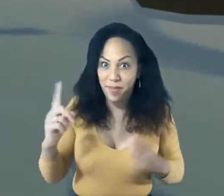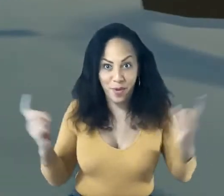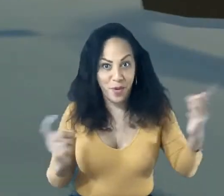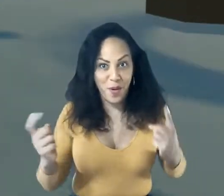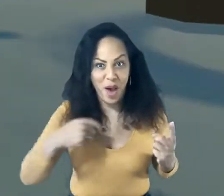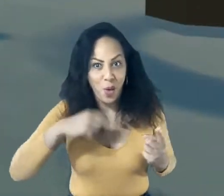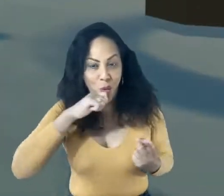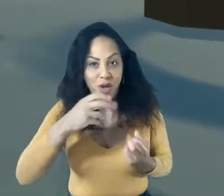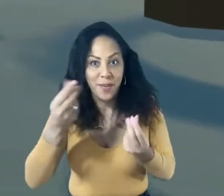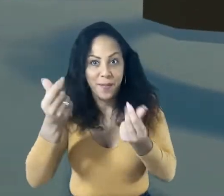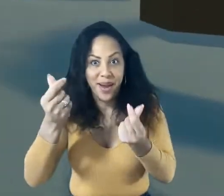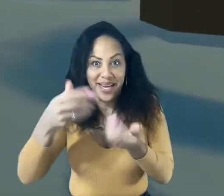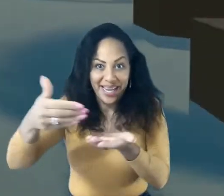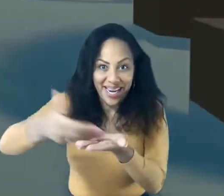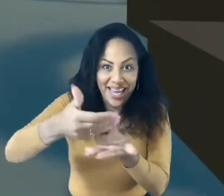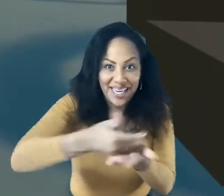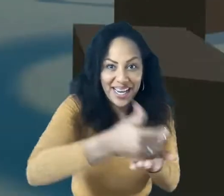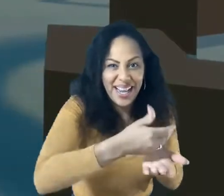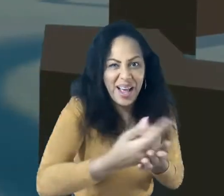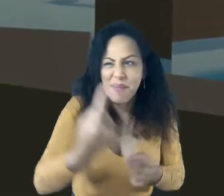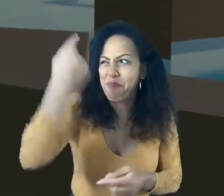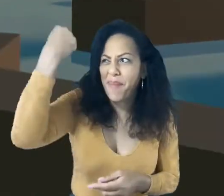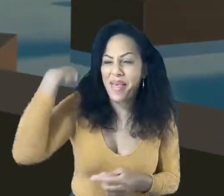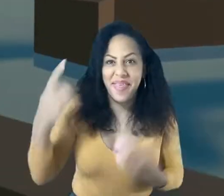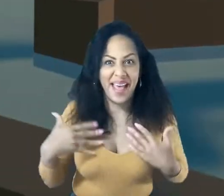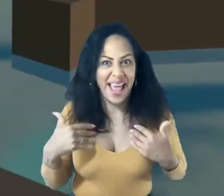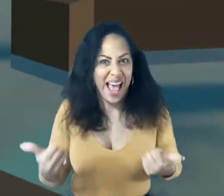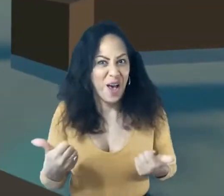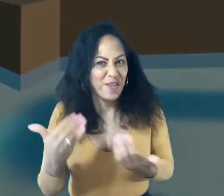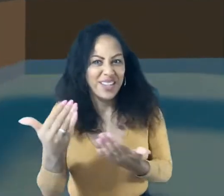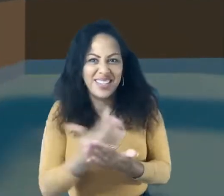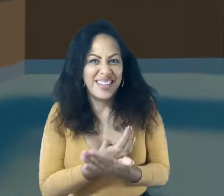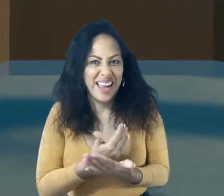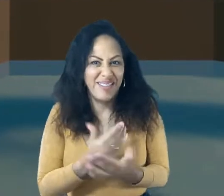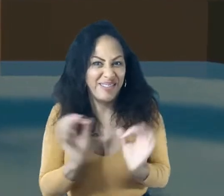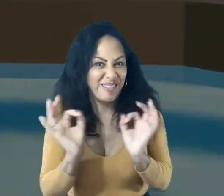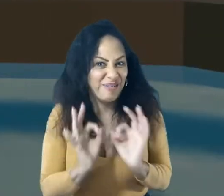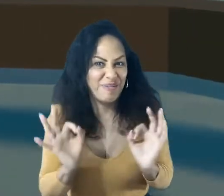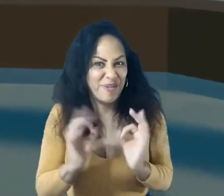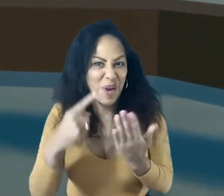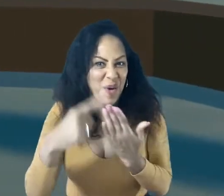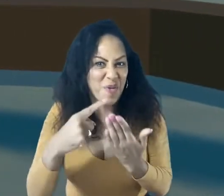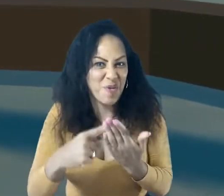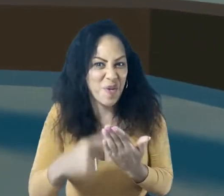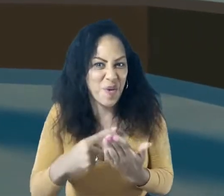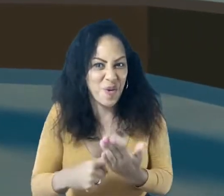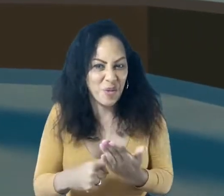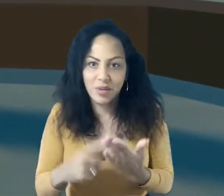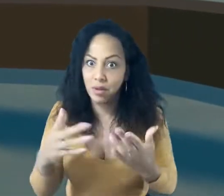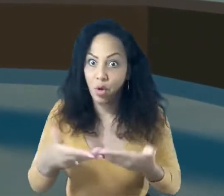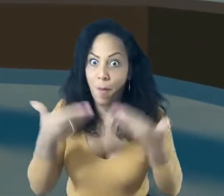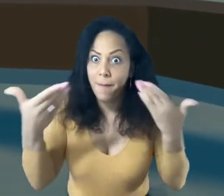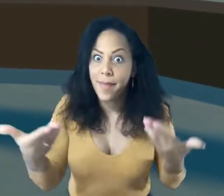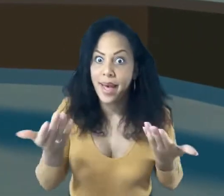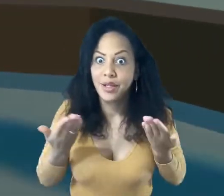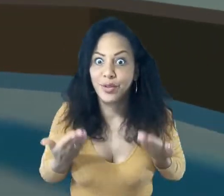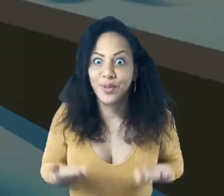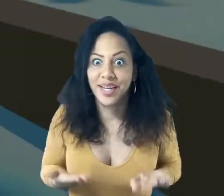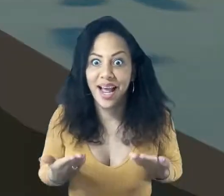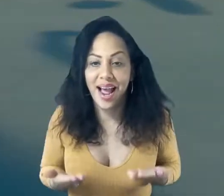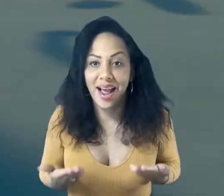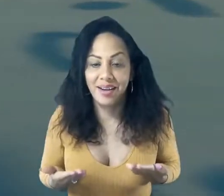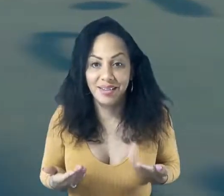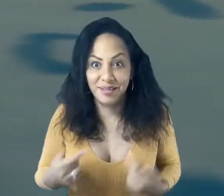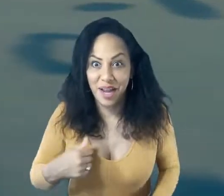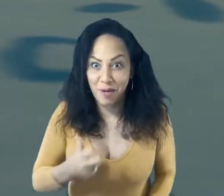and safety wasn't really an issue as it is now, because I was only 8 or 9 and I had this boat full of grown-ups. I